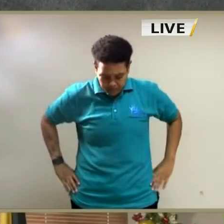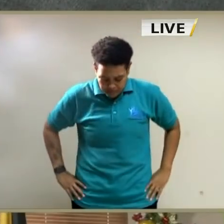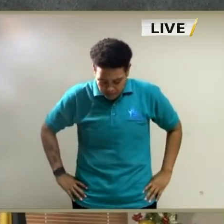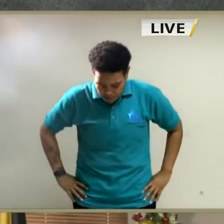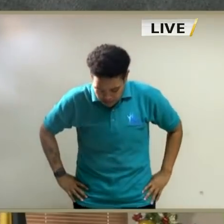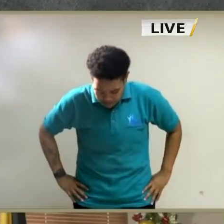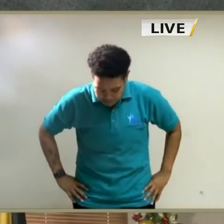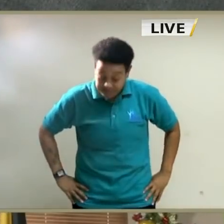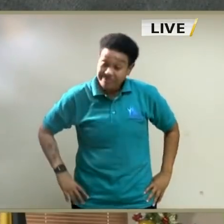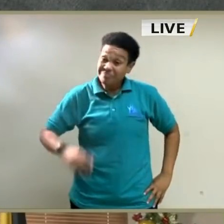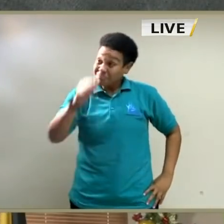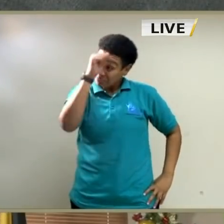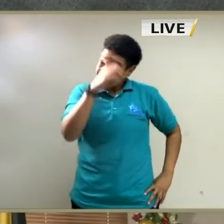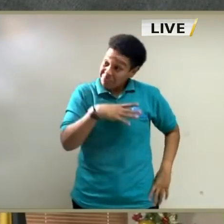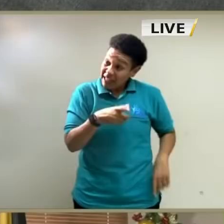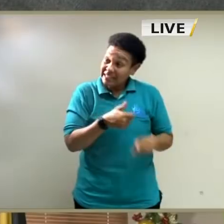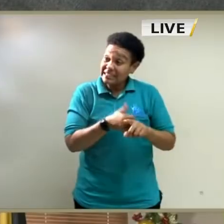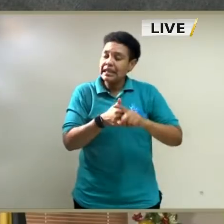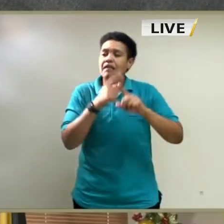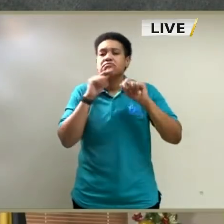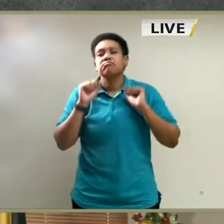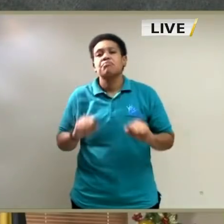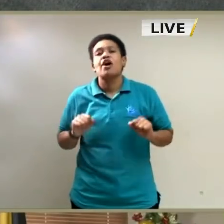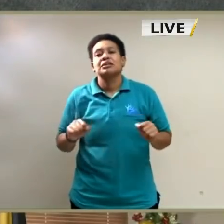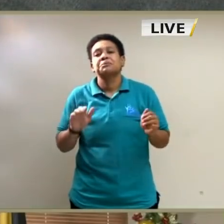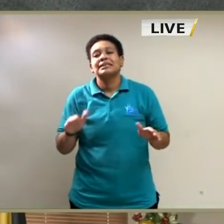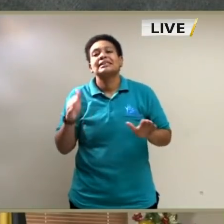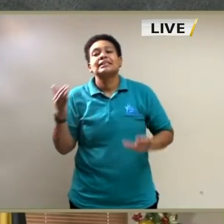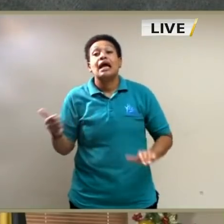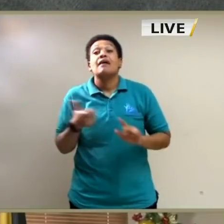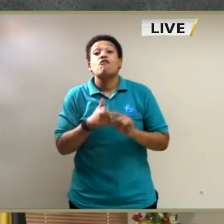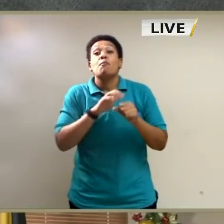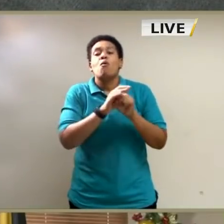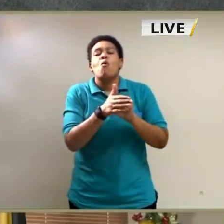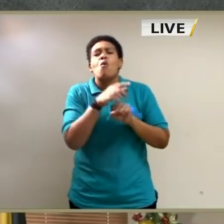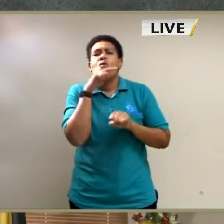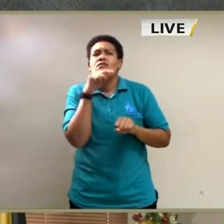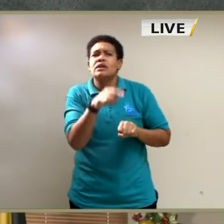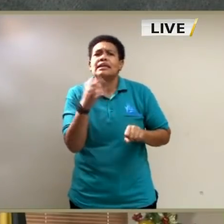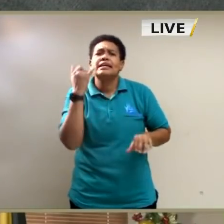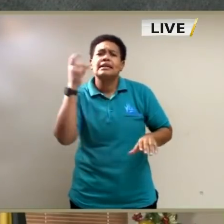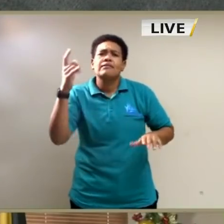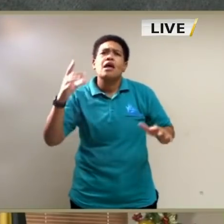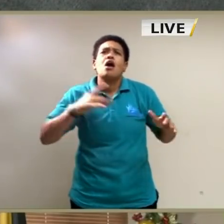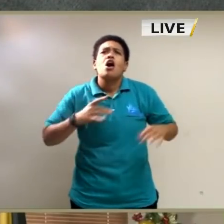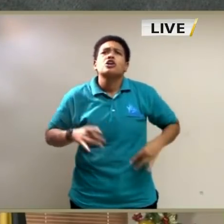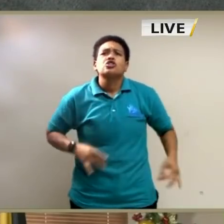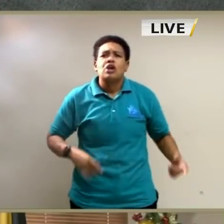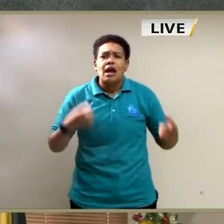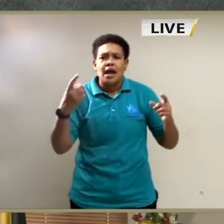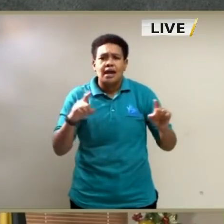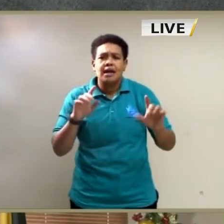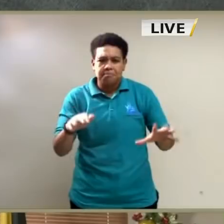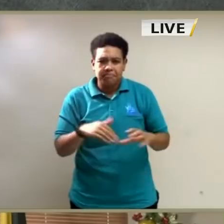Males are significantly more likely to die from COVID-19 if they contract it.